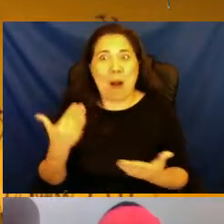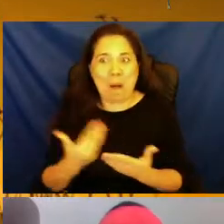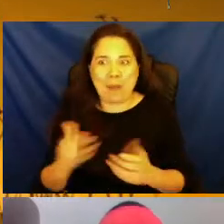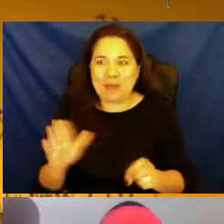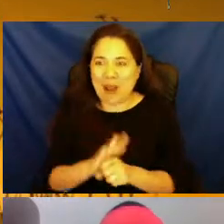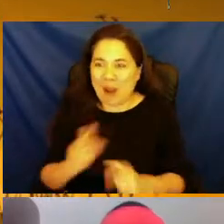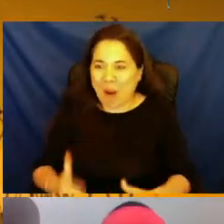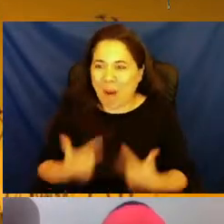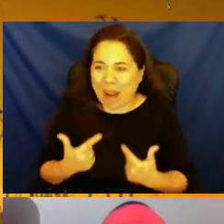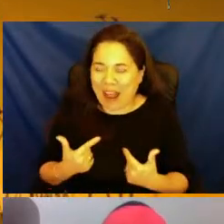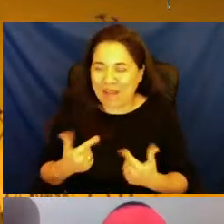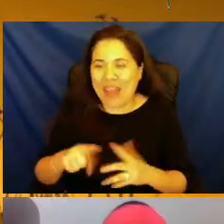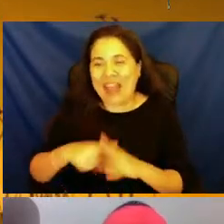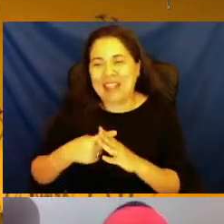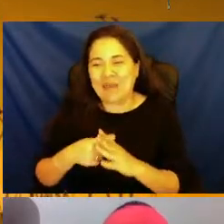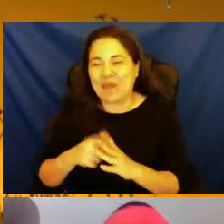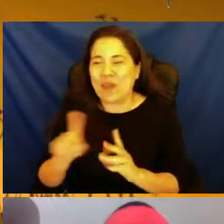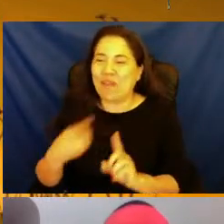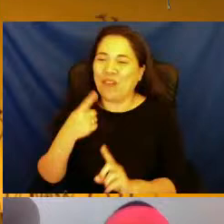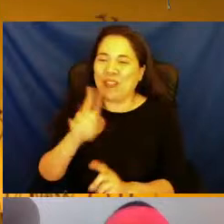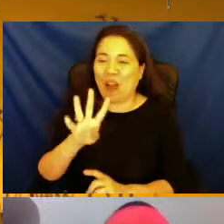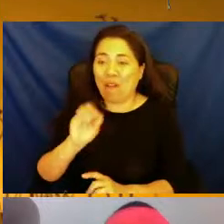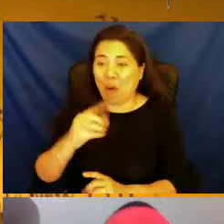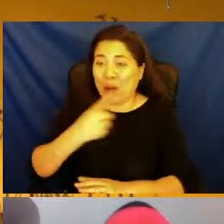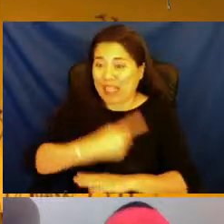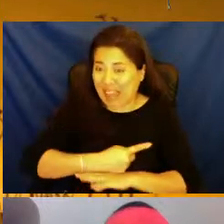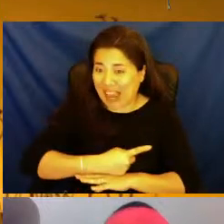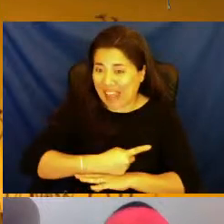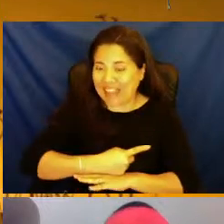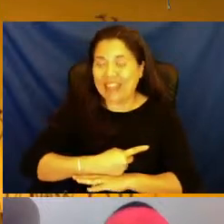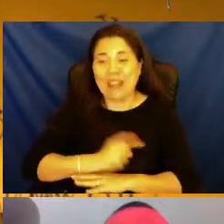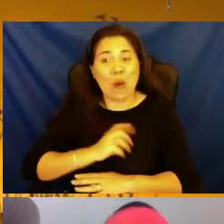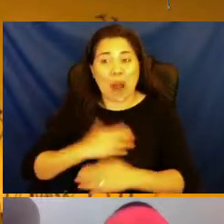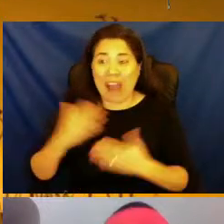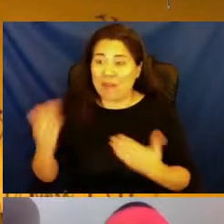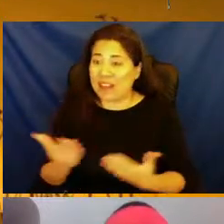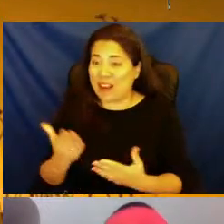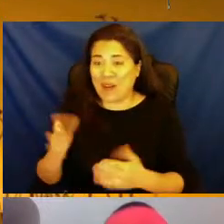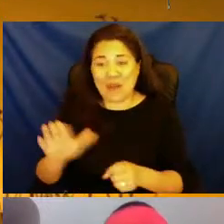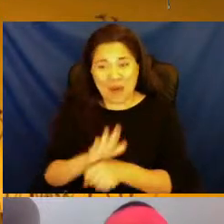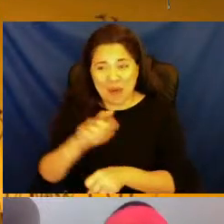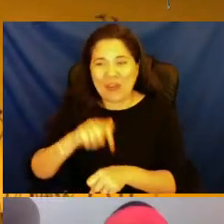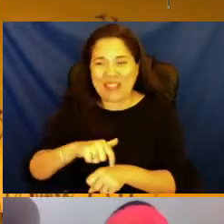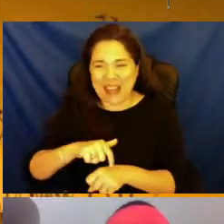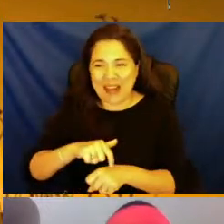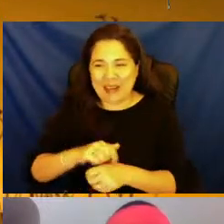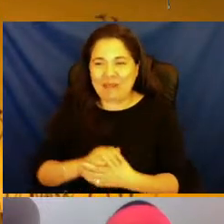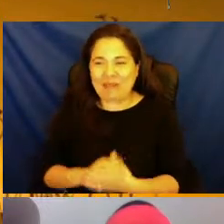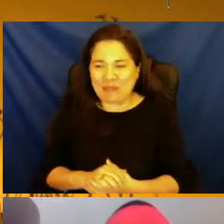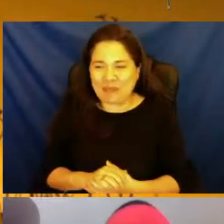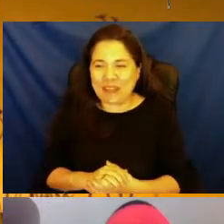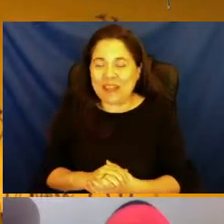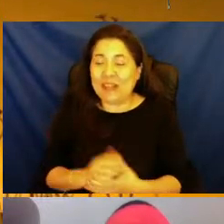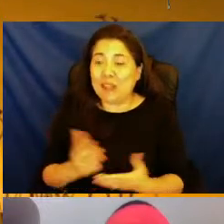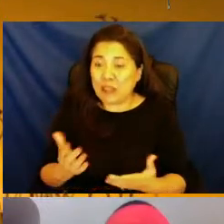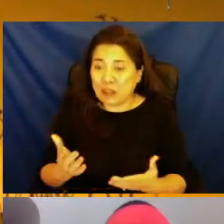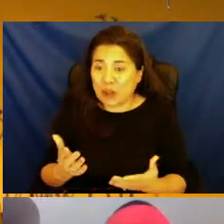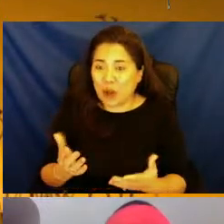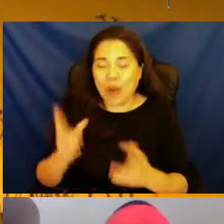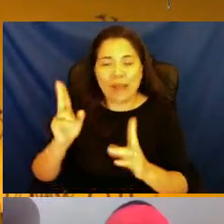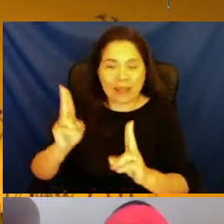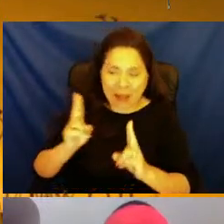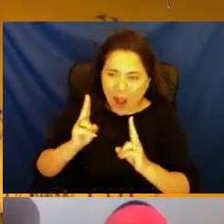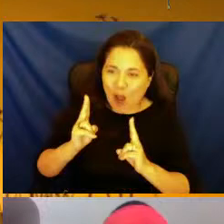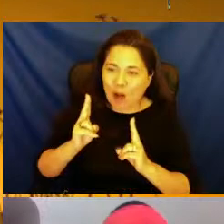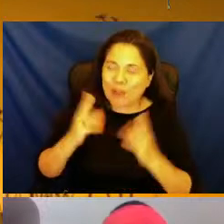except the first 40 days. And I've been here that whole time. It's an honor to be